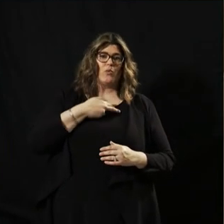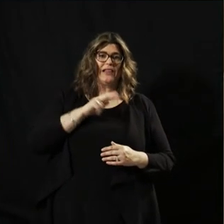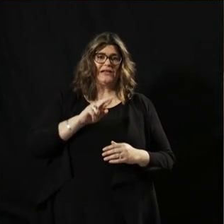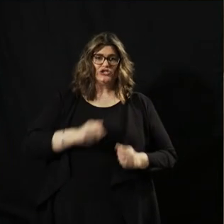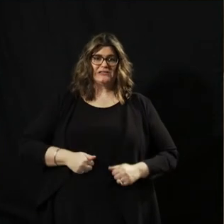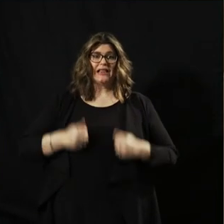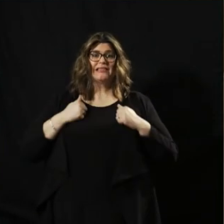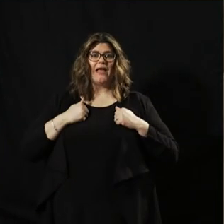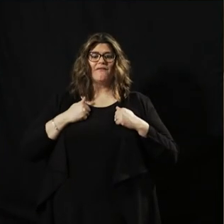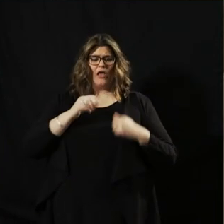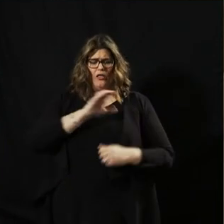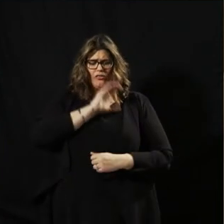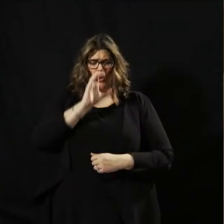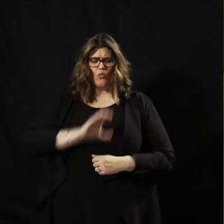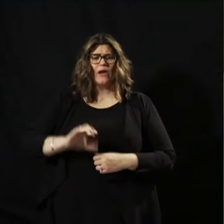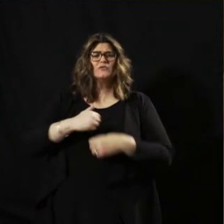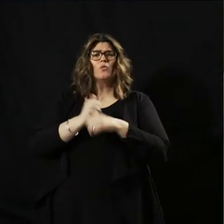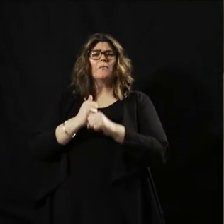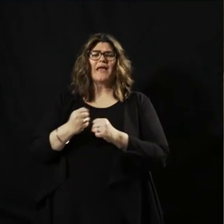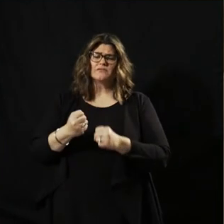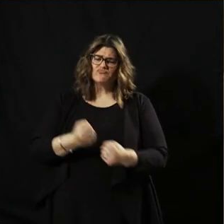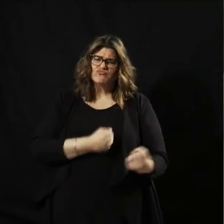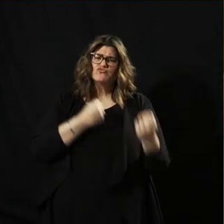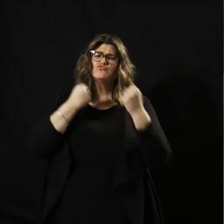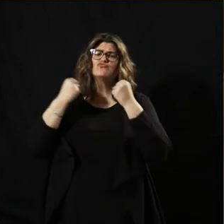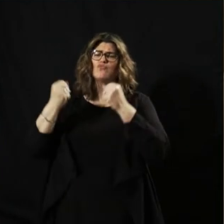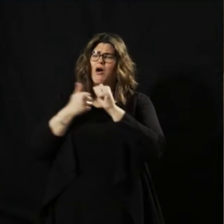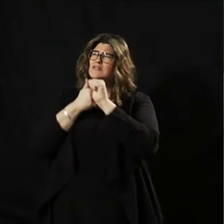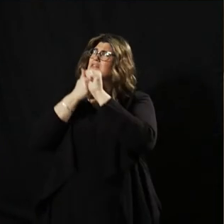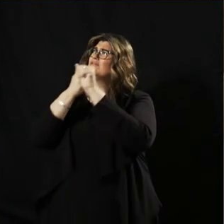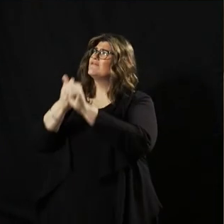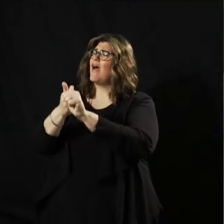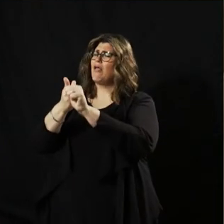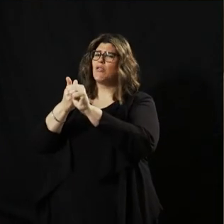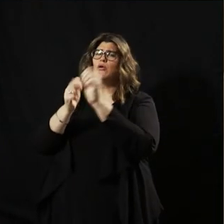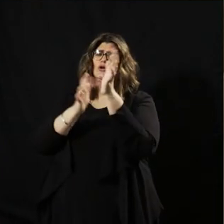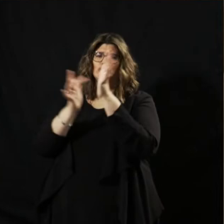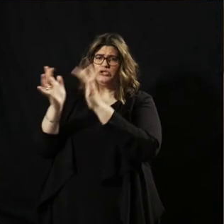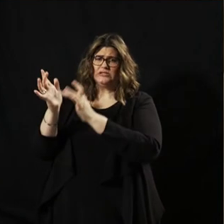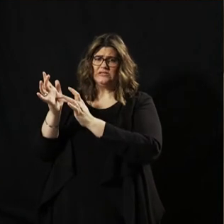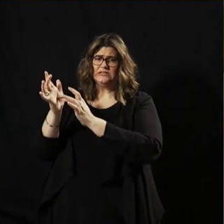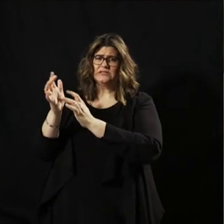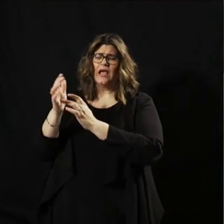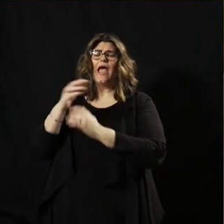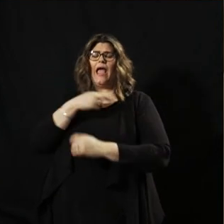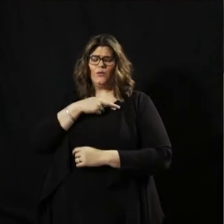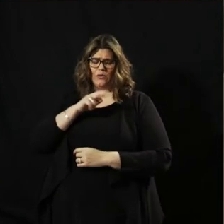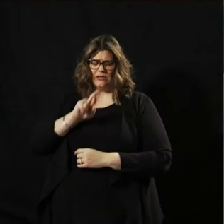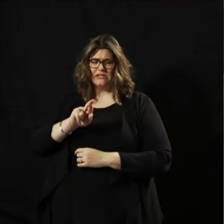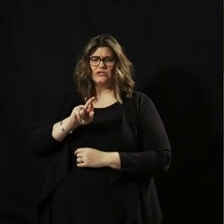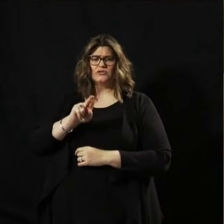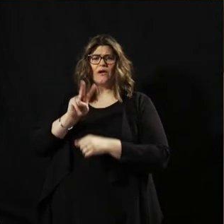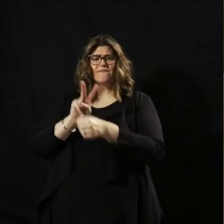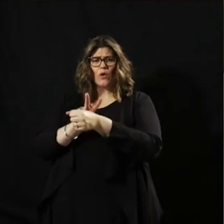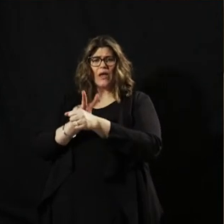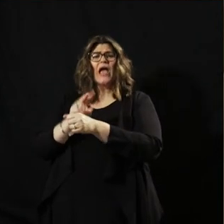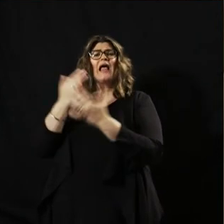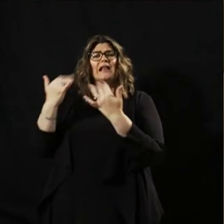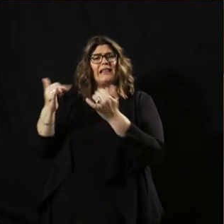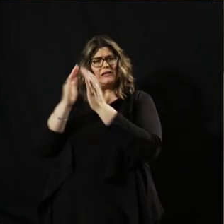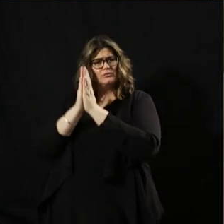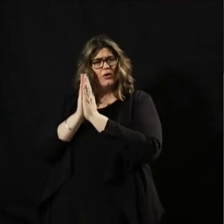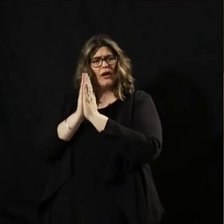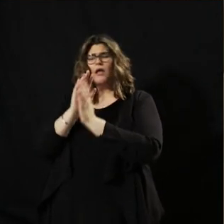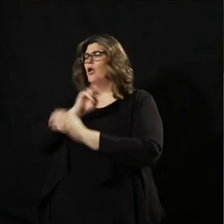may strengthen those who are discerning to follow him in a priestly and religious vocation. Let us pray to the